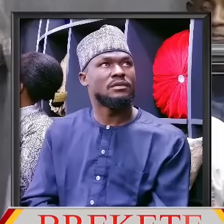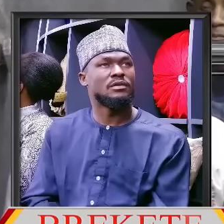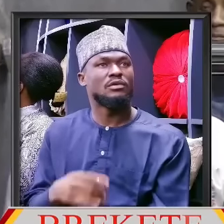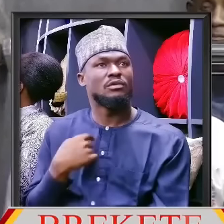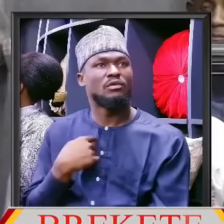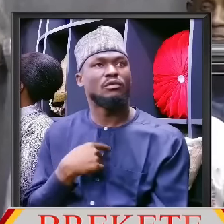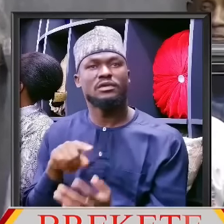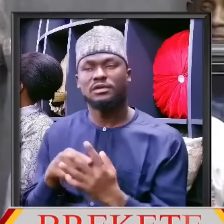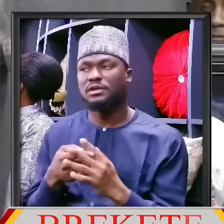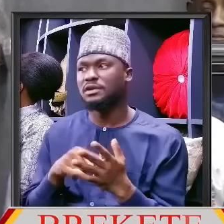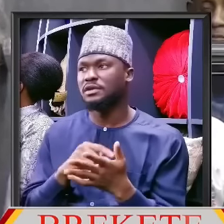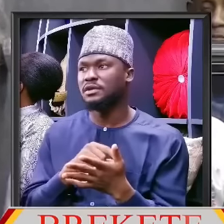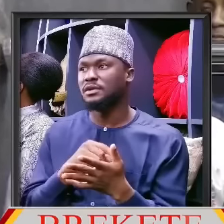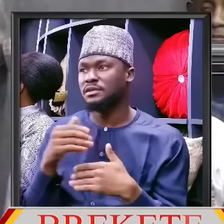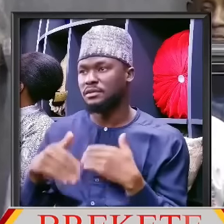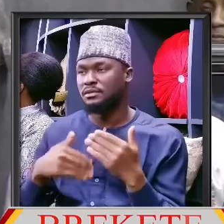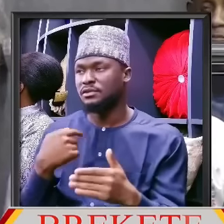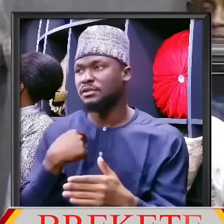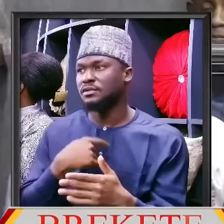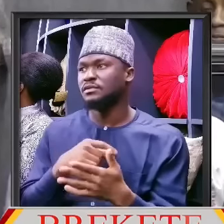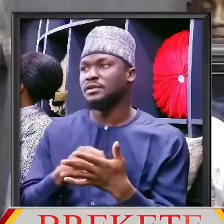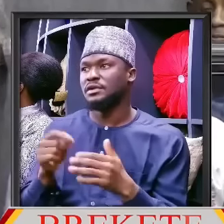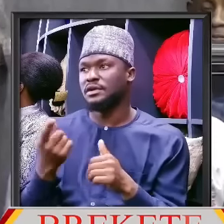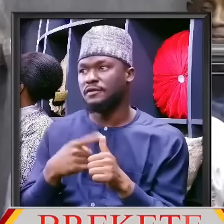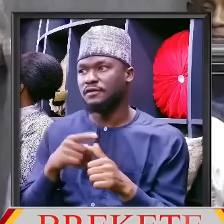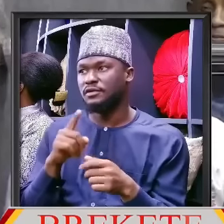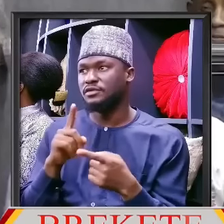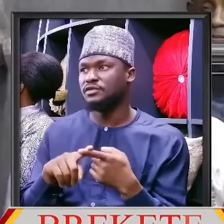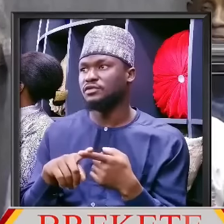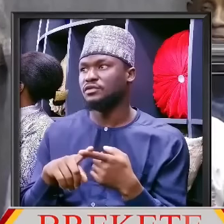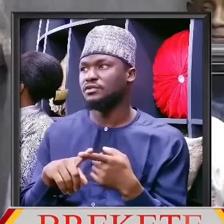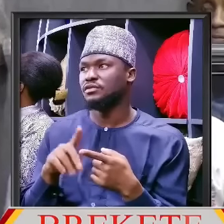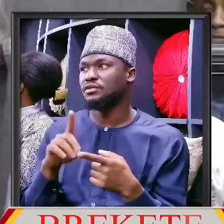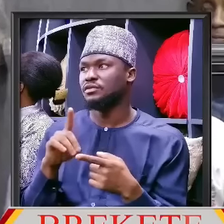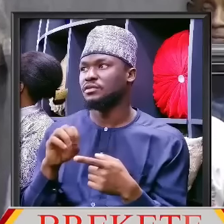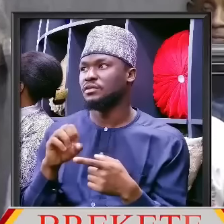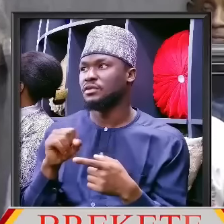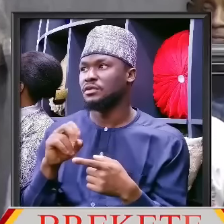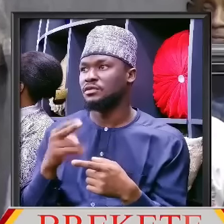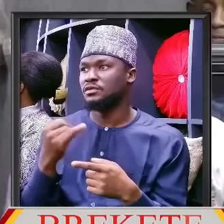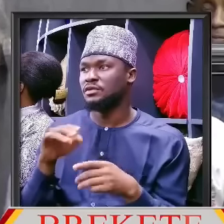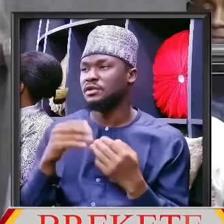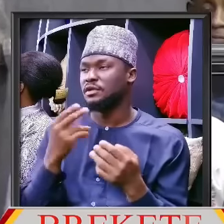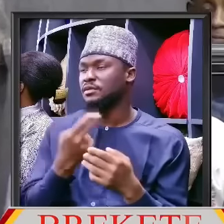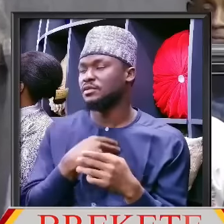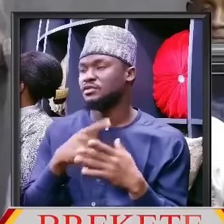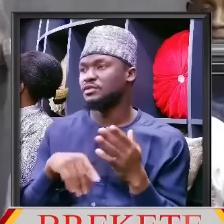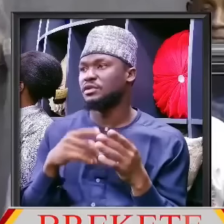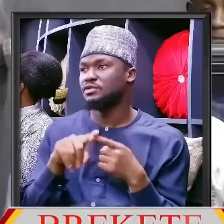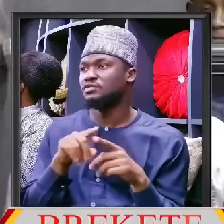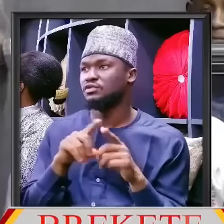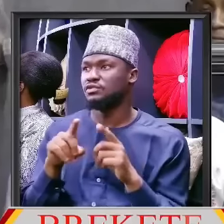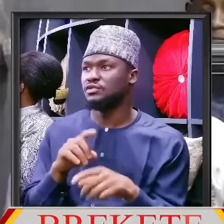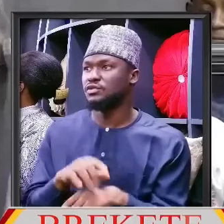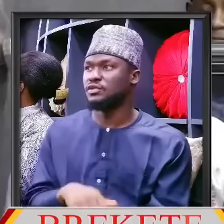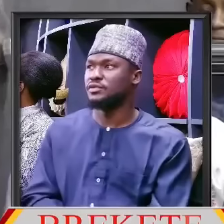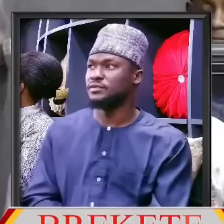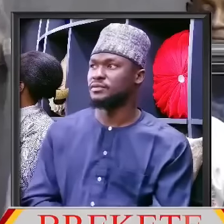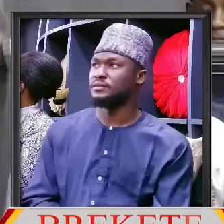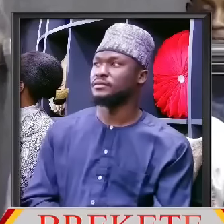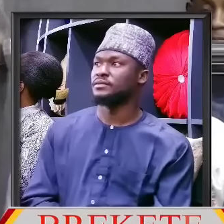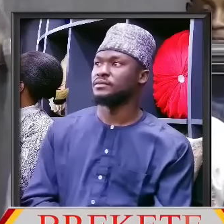process. We don't write, for example, now to Delsu. Delsu give us what you will go do. We do immediately send letter